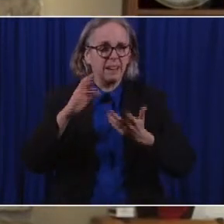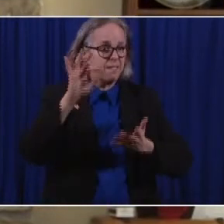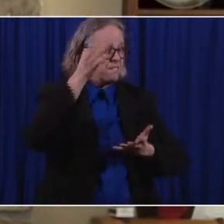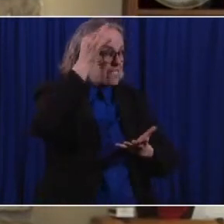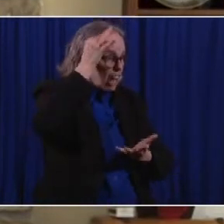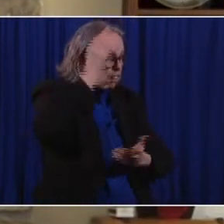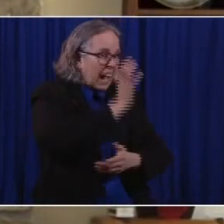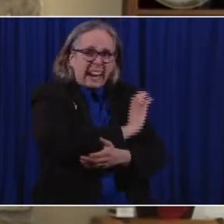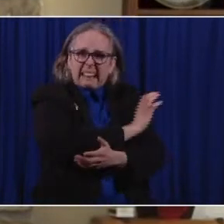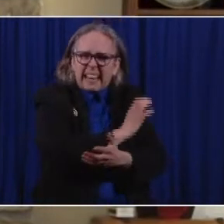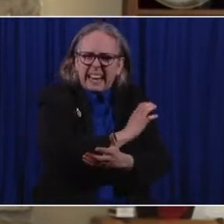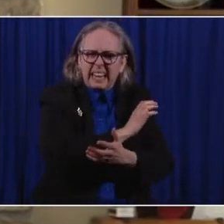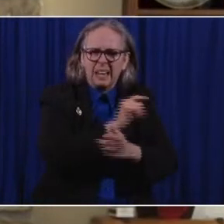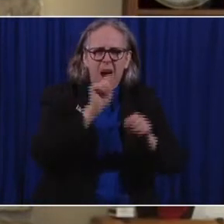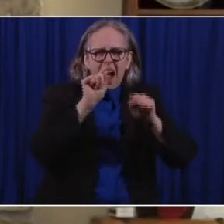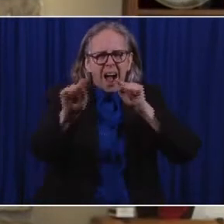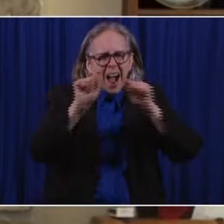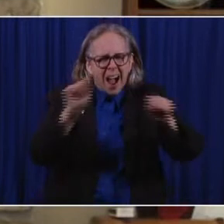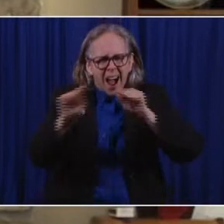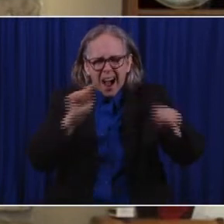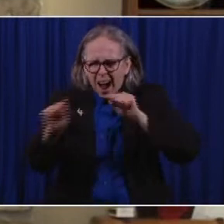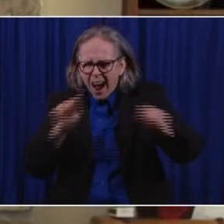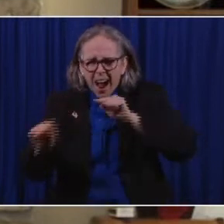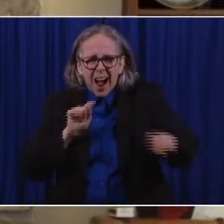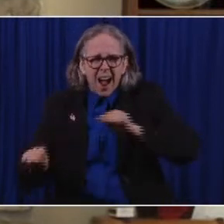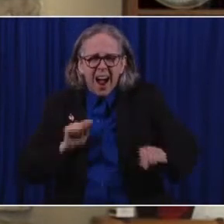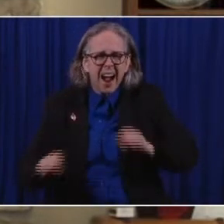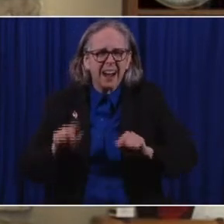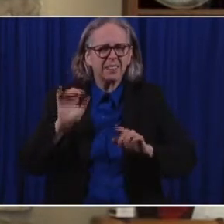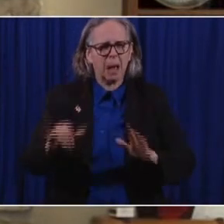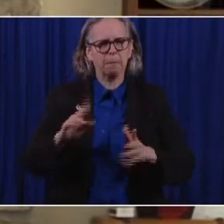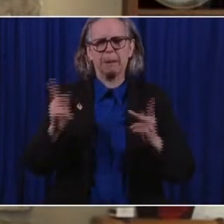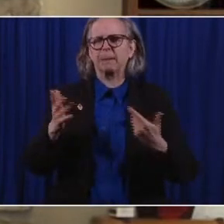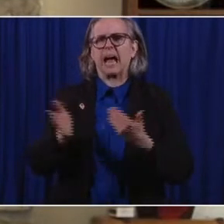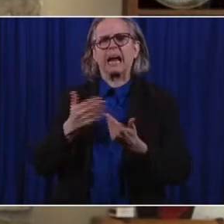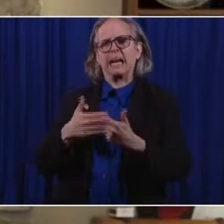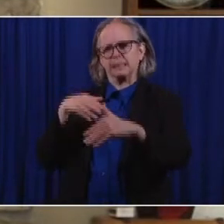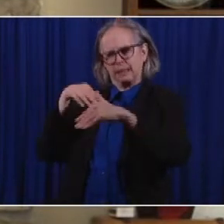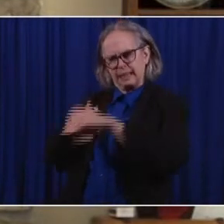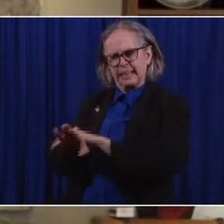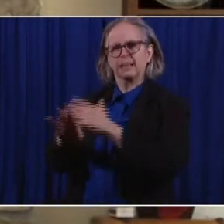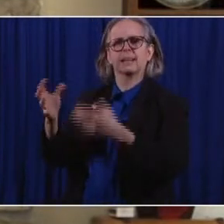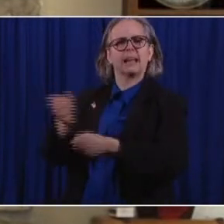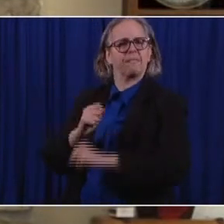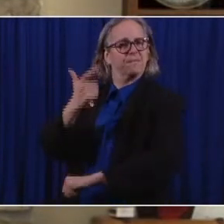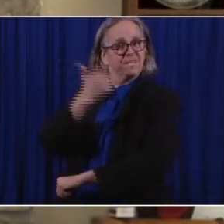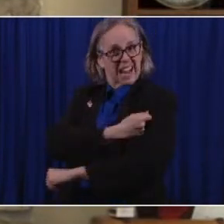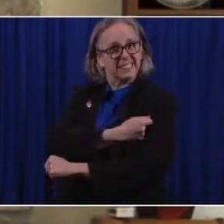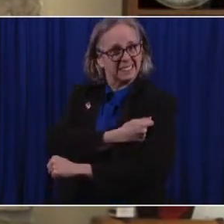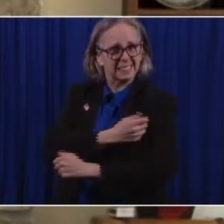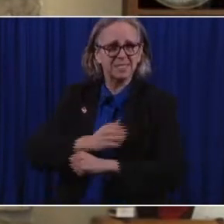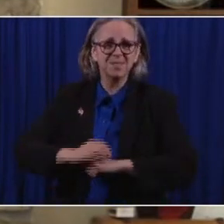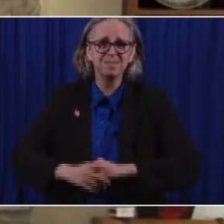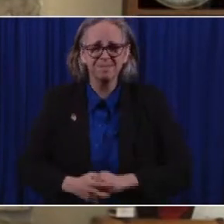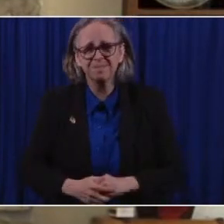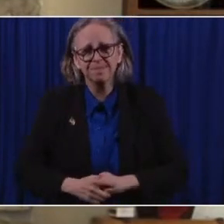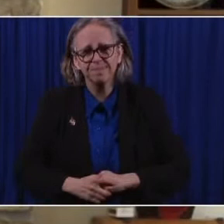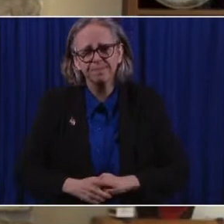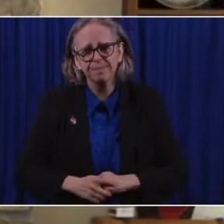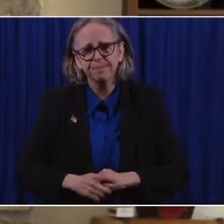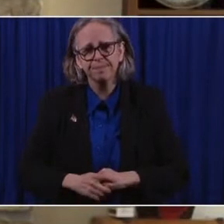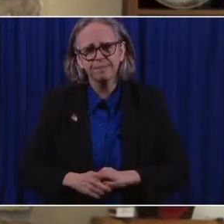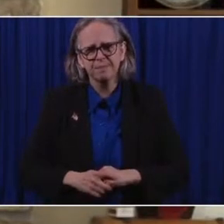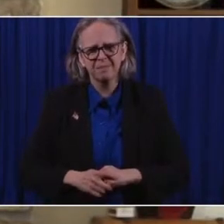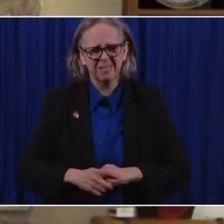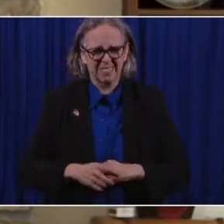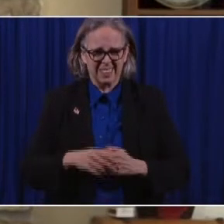around the community was the way to go. So we know that in rural areas, this